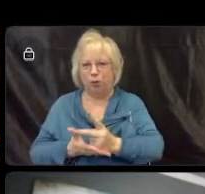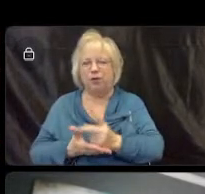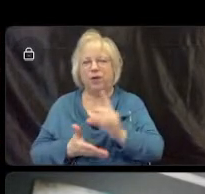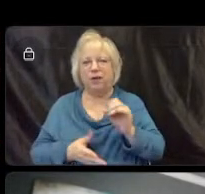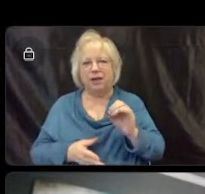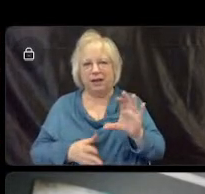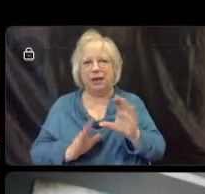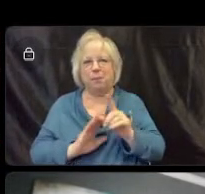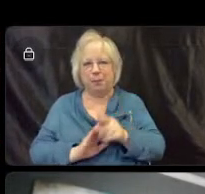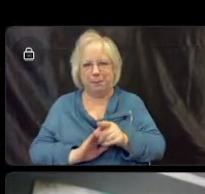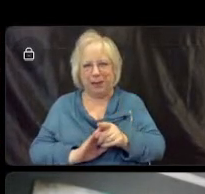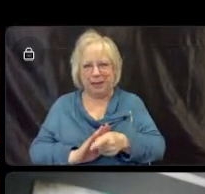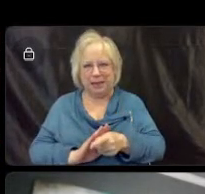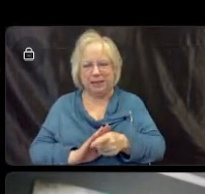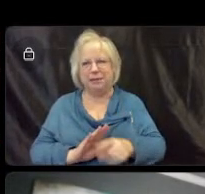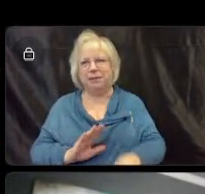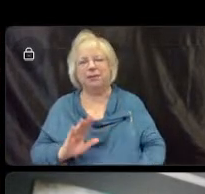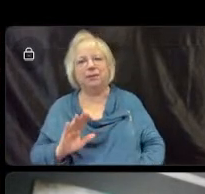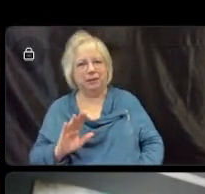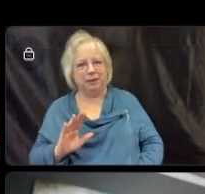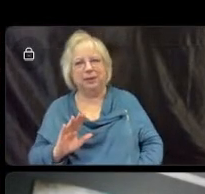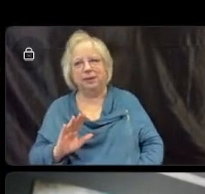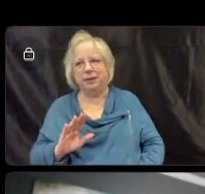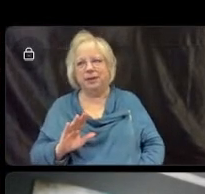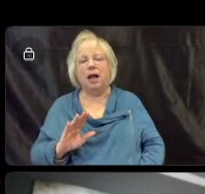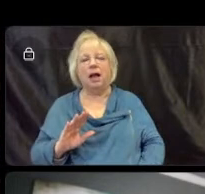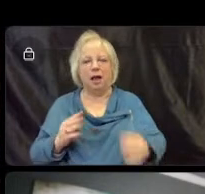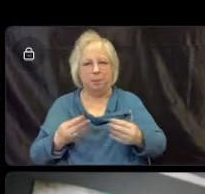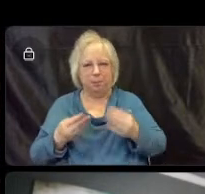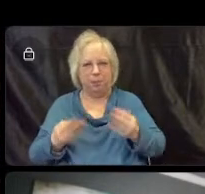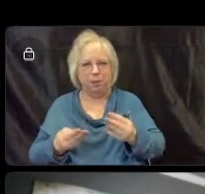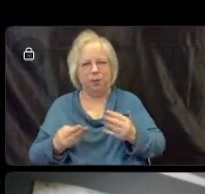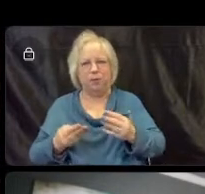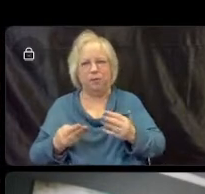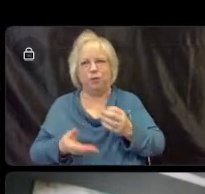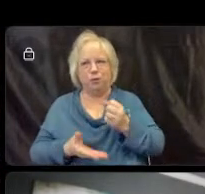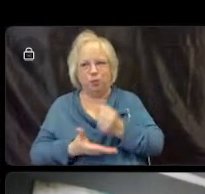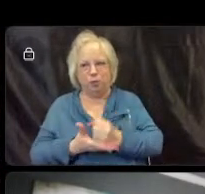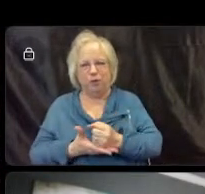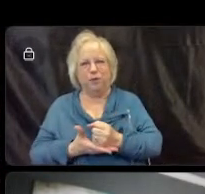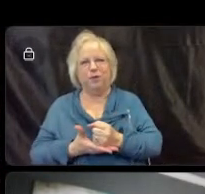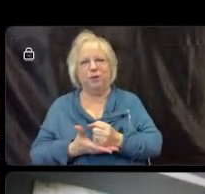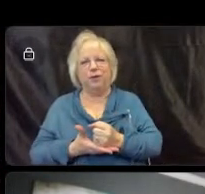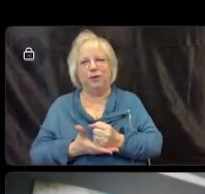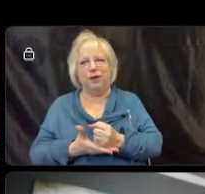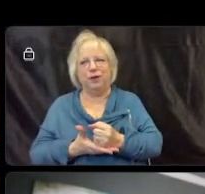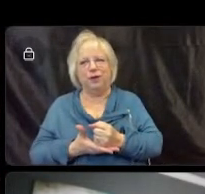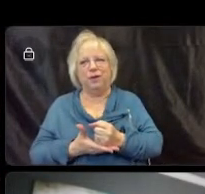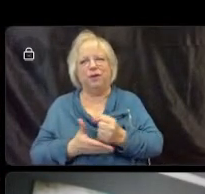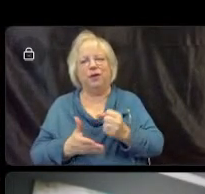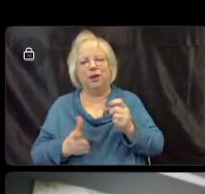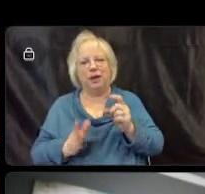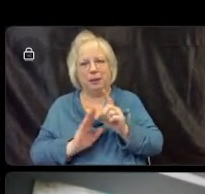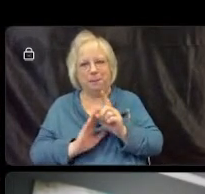December minutes. Motion for the December minutes with staff approval.